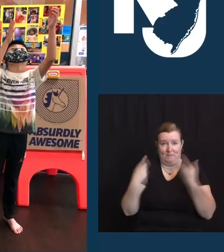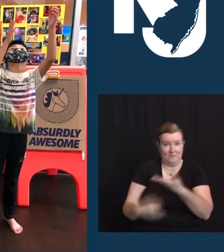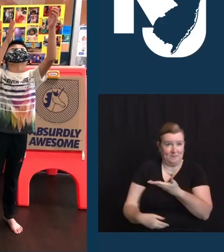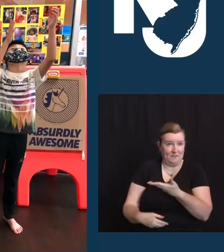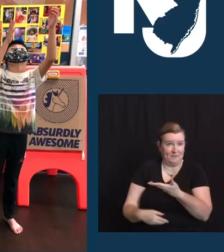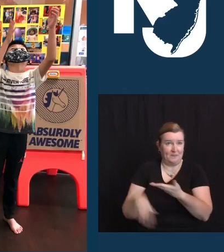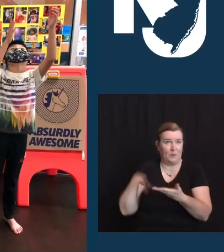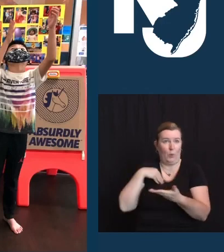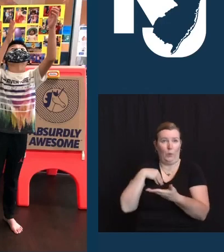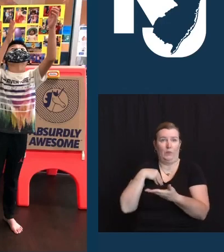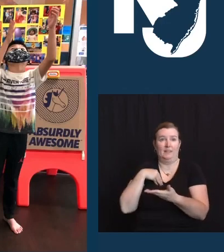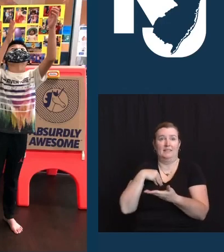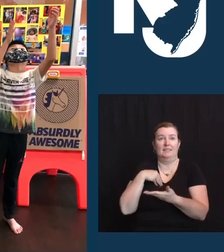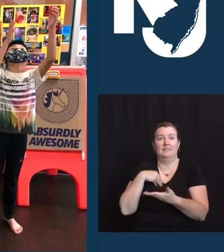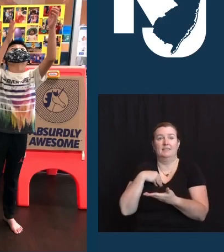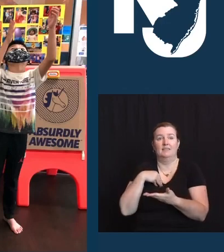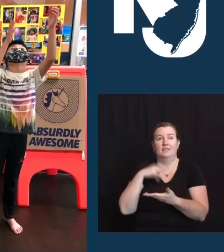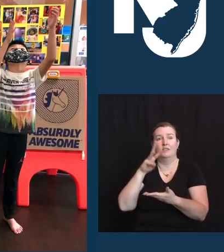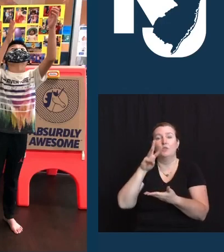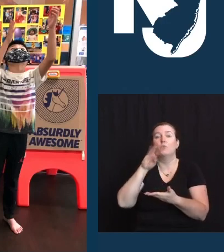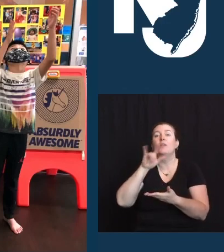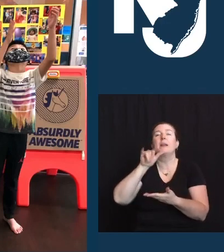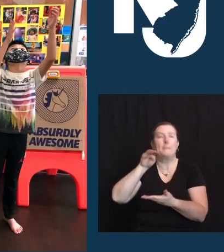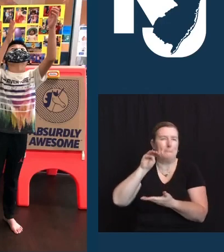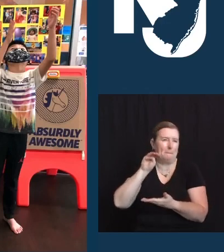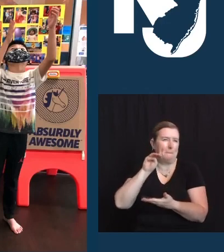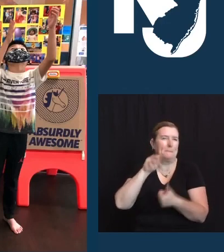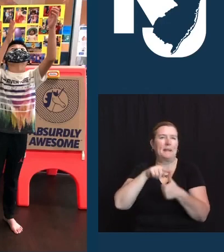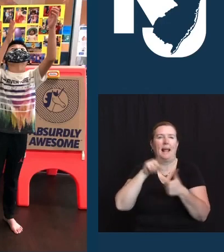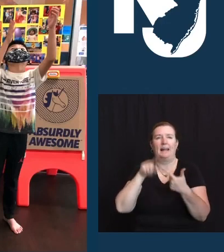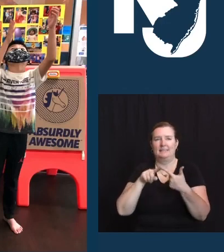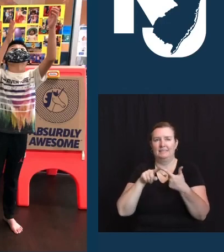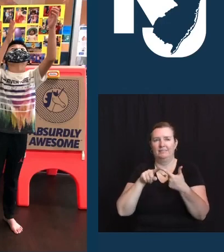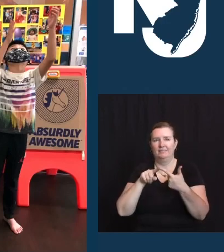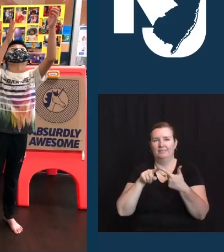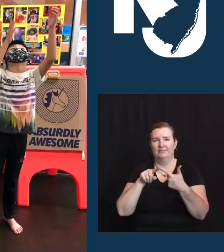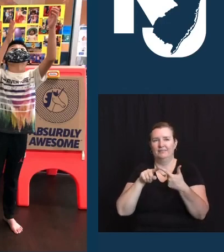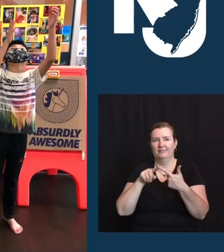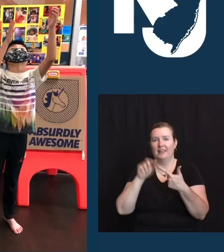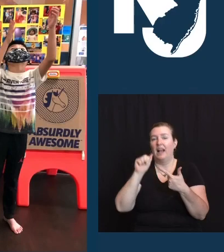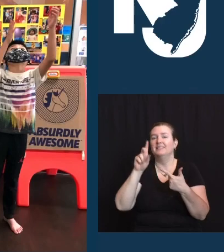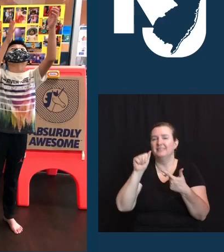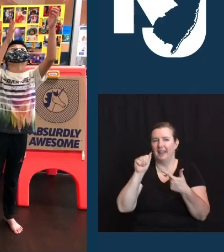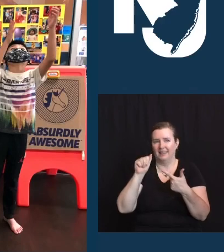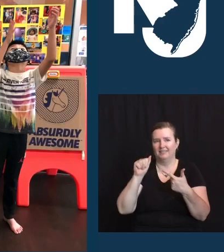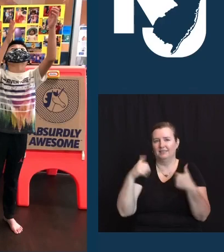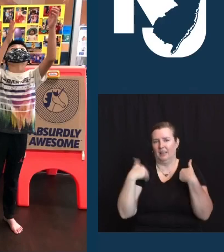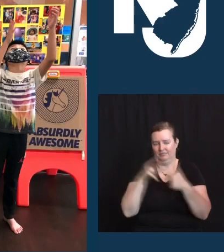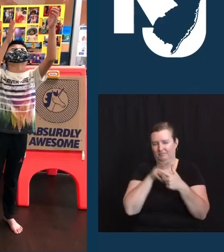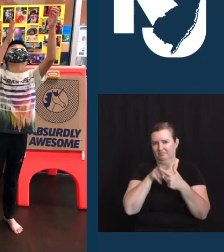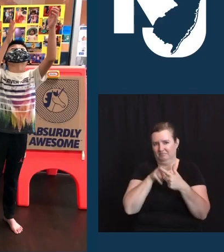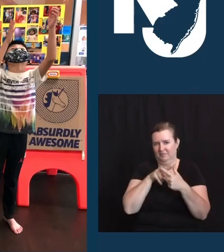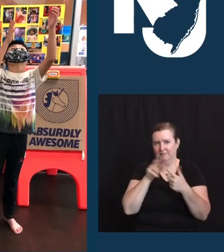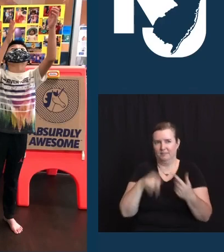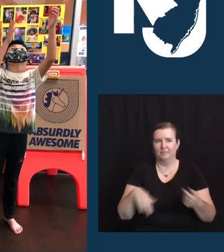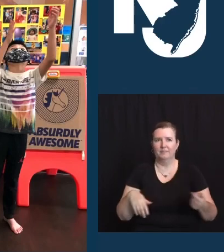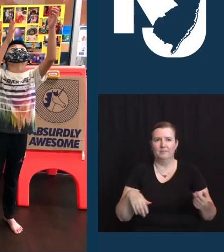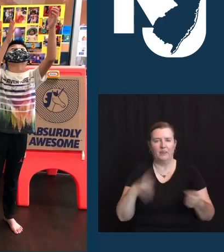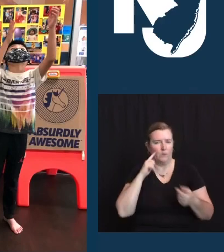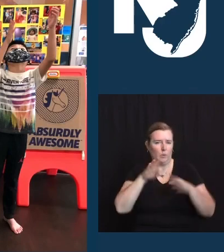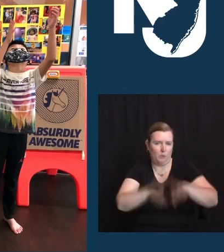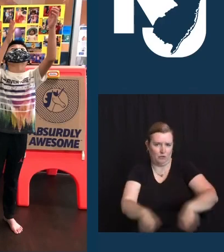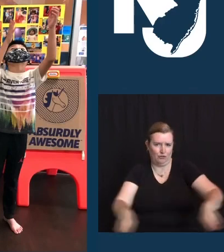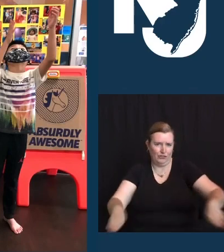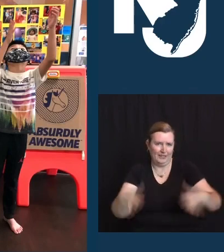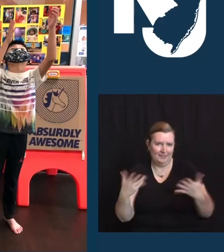Ada Young, and I had the great chance to speak with Ada on Monday. The Little Gym is a gym specifically for children, and William and Ada have sought to create